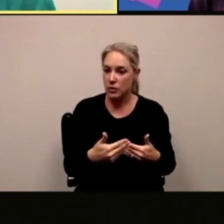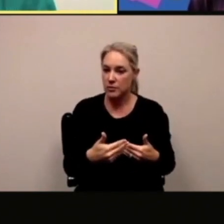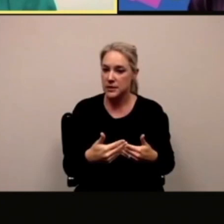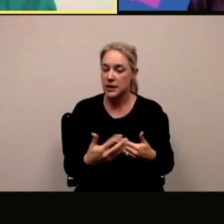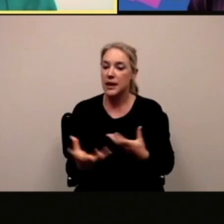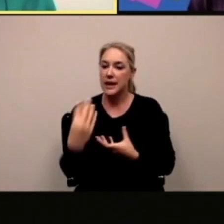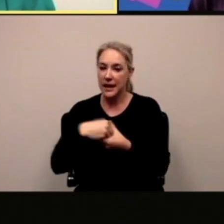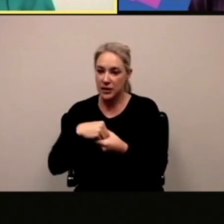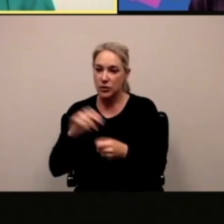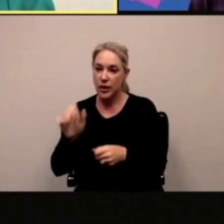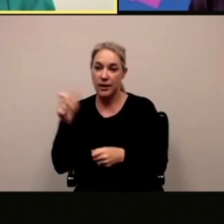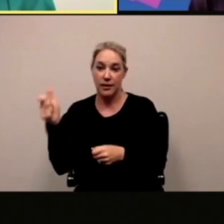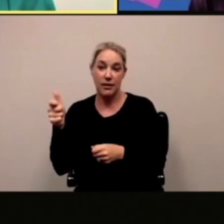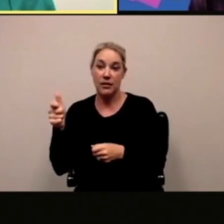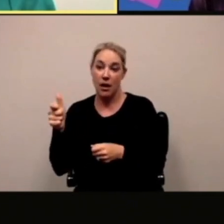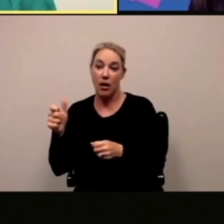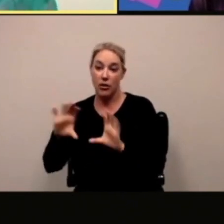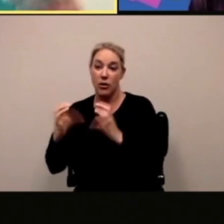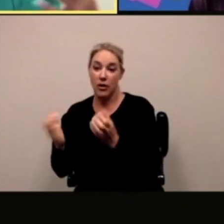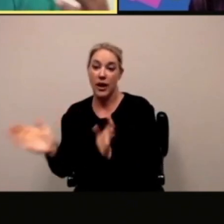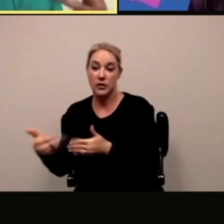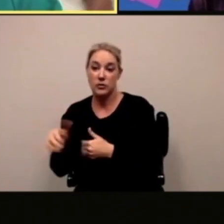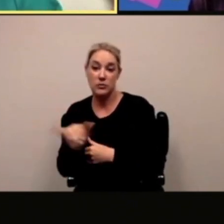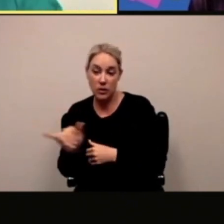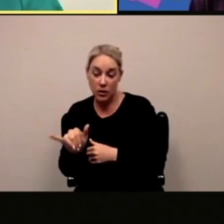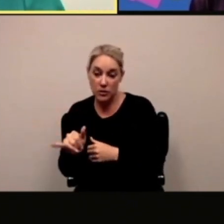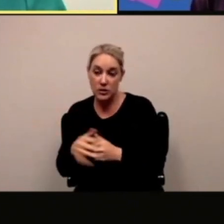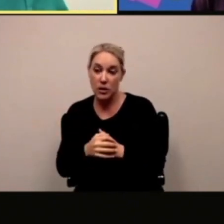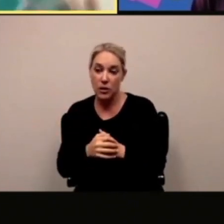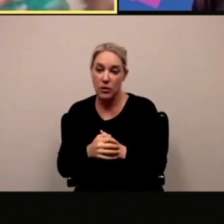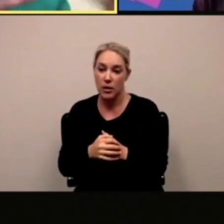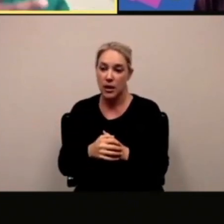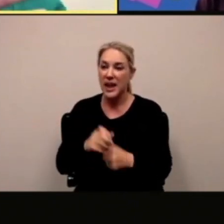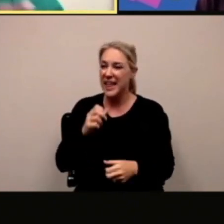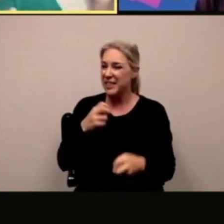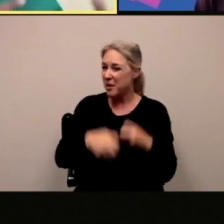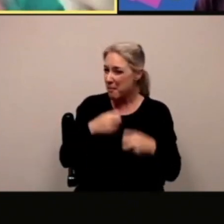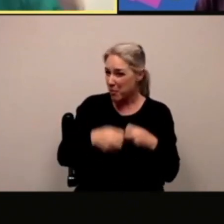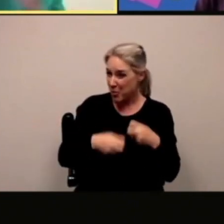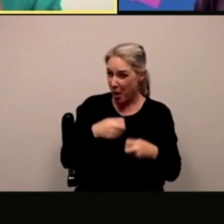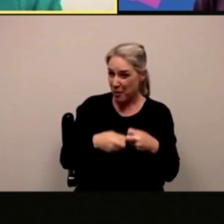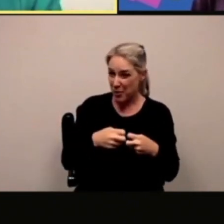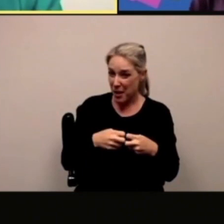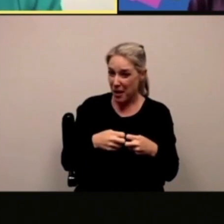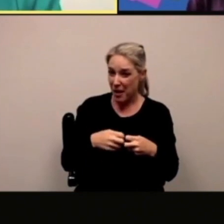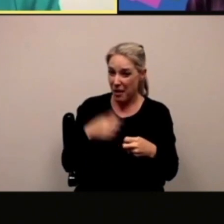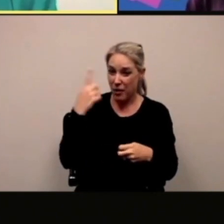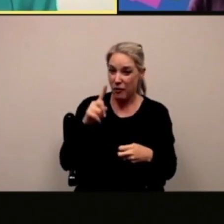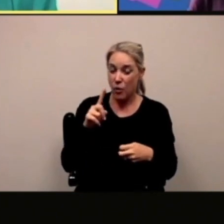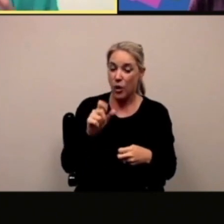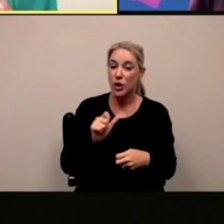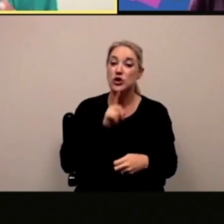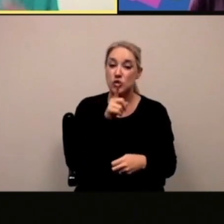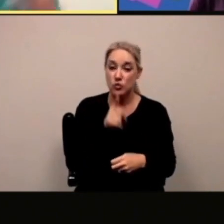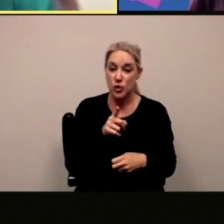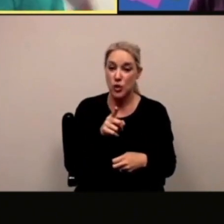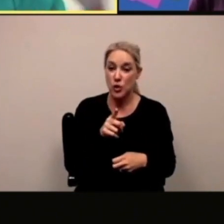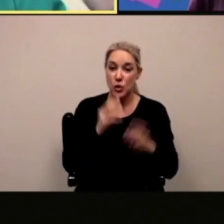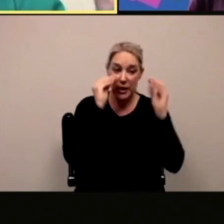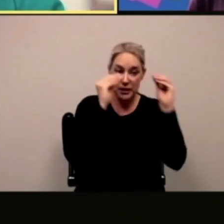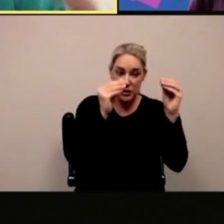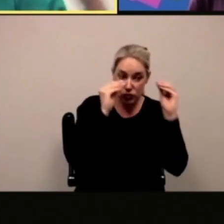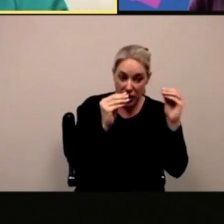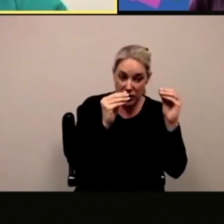definitely love to see more of those. Because I think, like I said, one of the biggest enemies to genuine, robust computer science instruction is